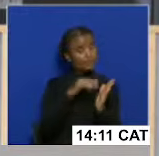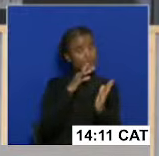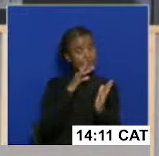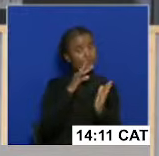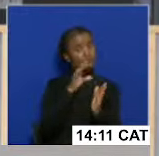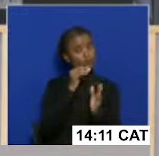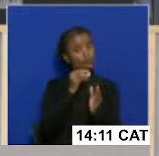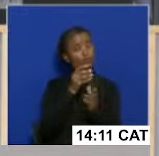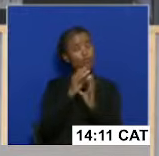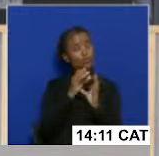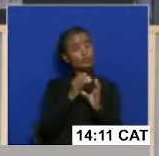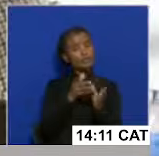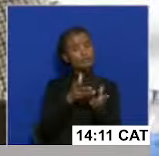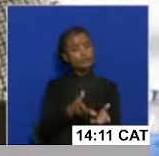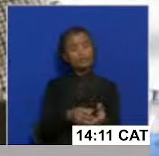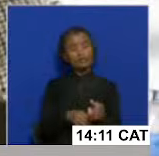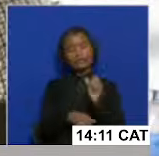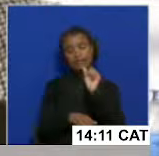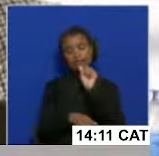Thank you. thank you, Commissioner.